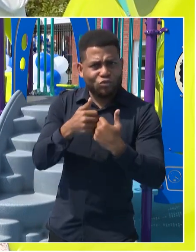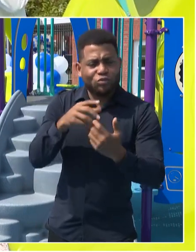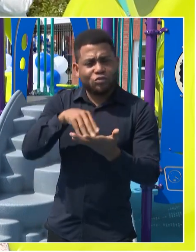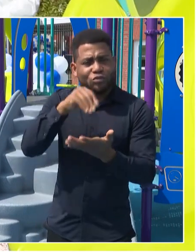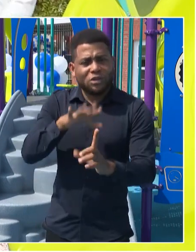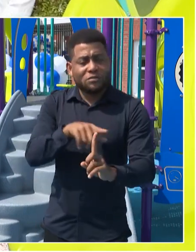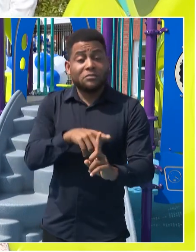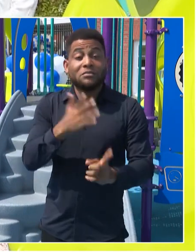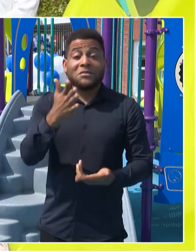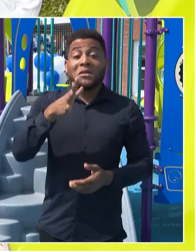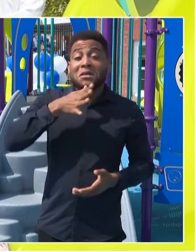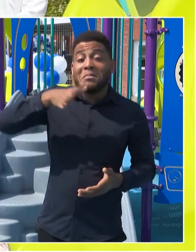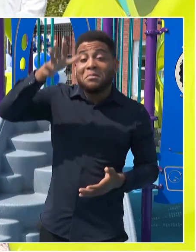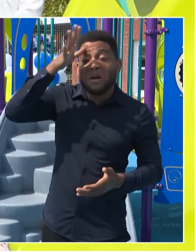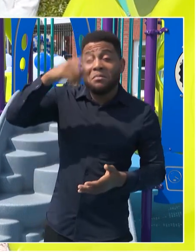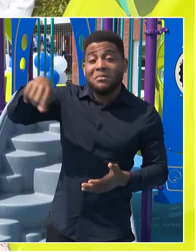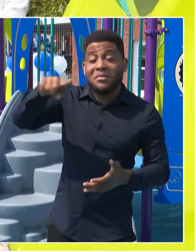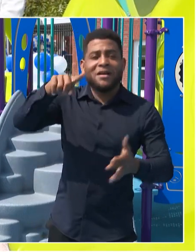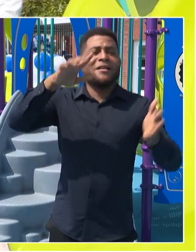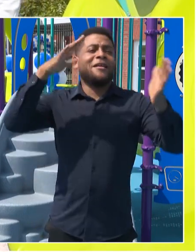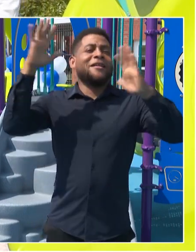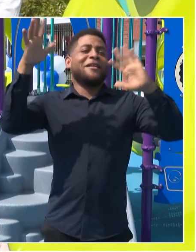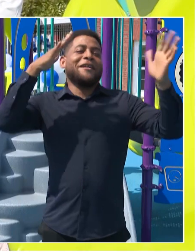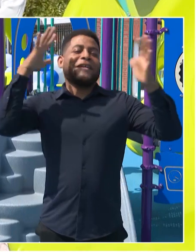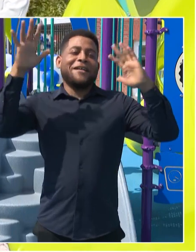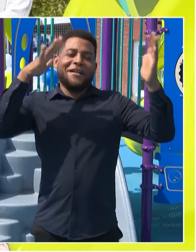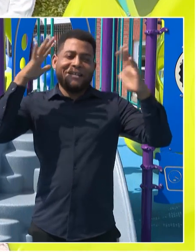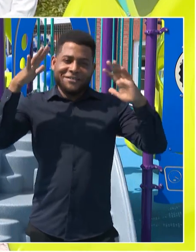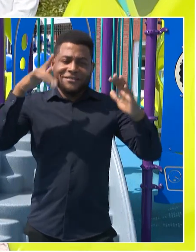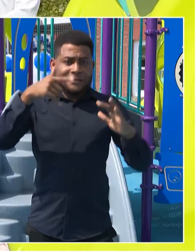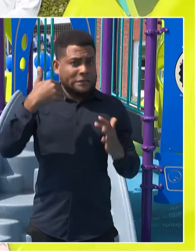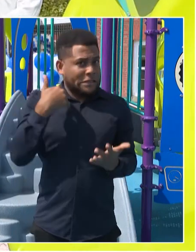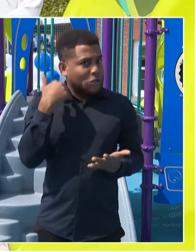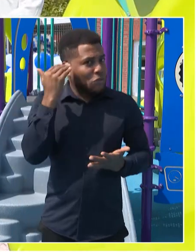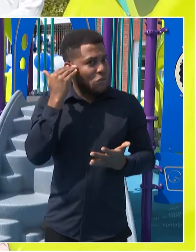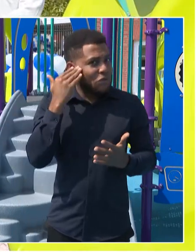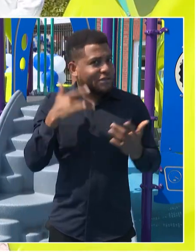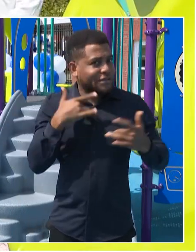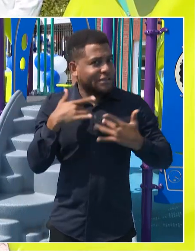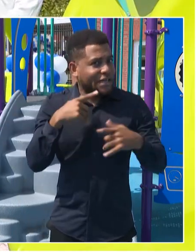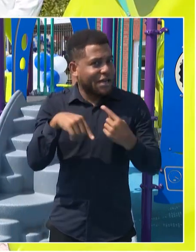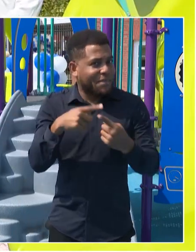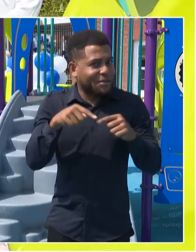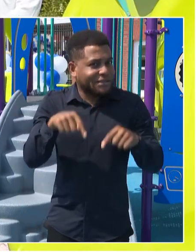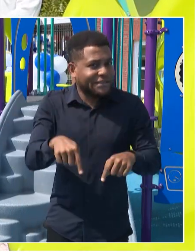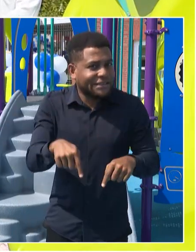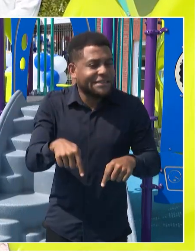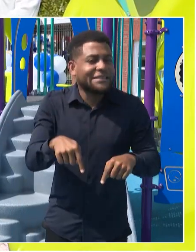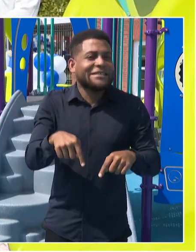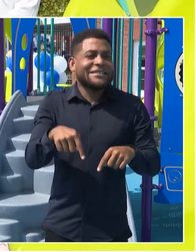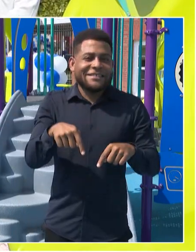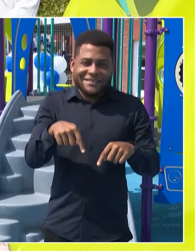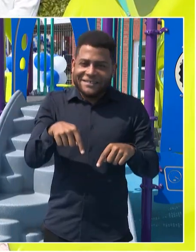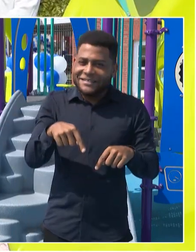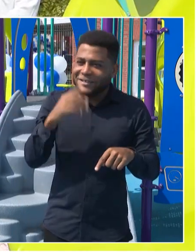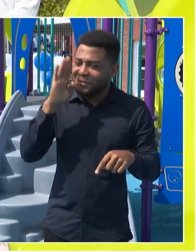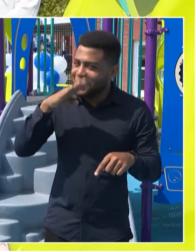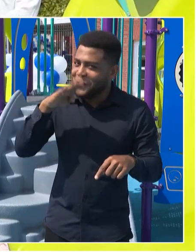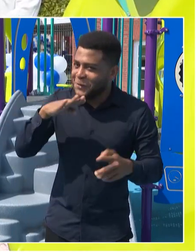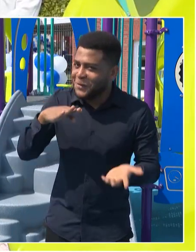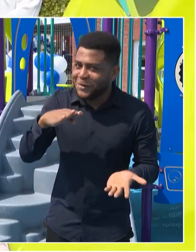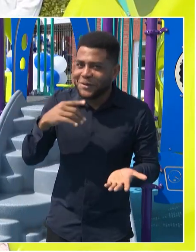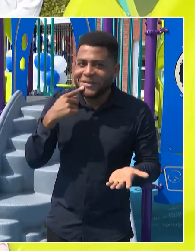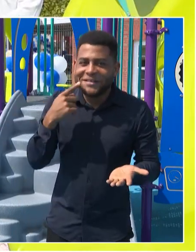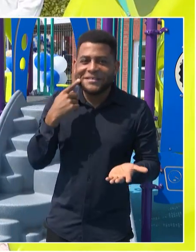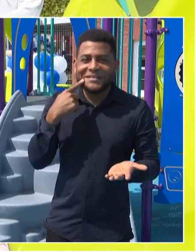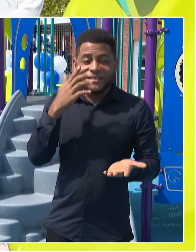know you love this day as much as I do. It's an exciting day. to get kids back on their normal